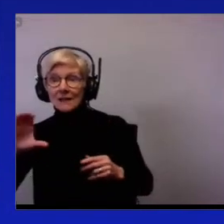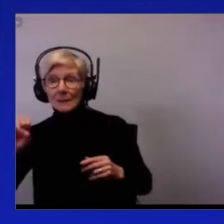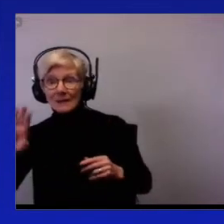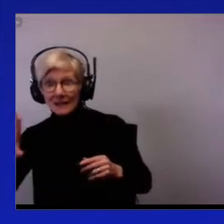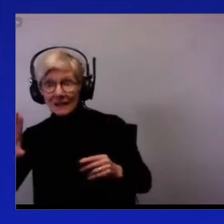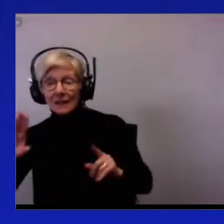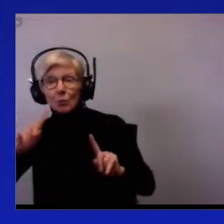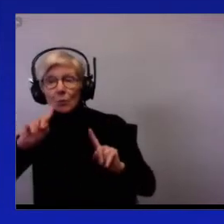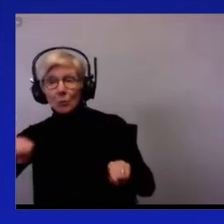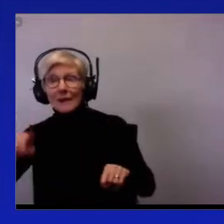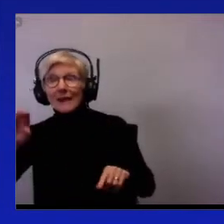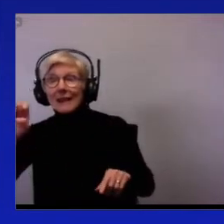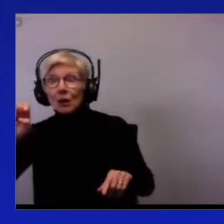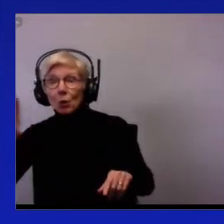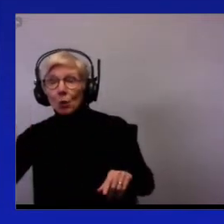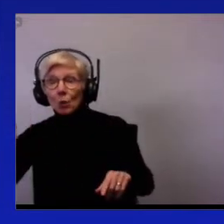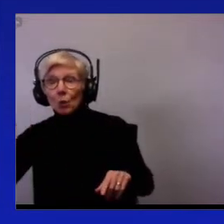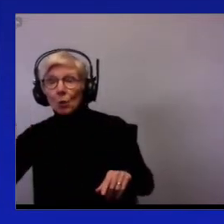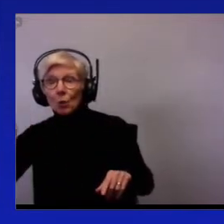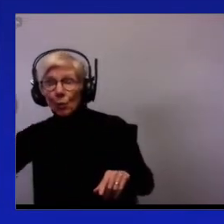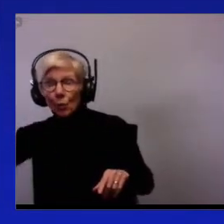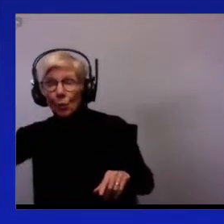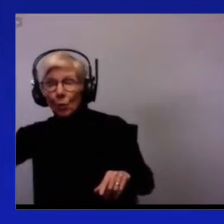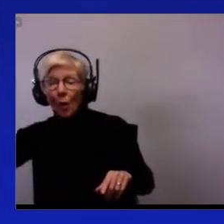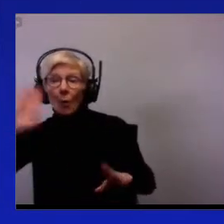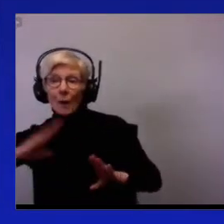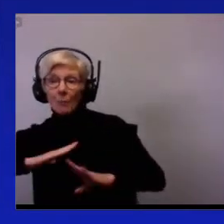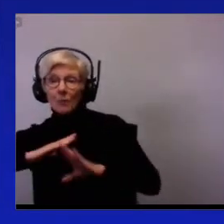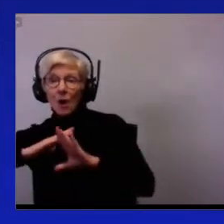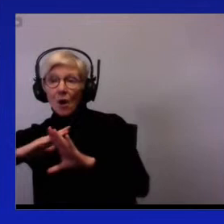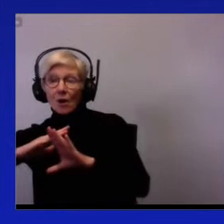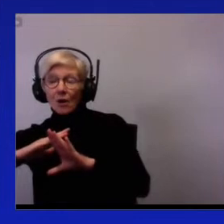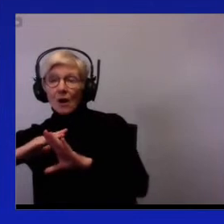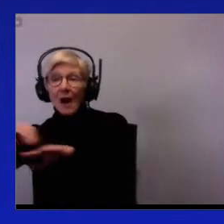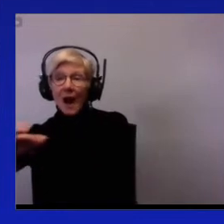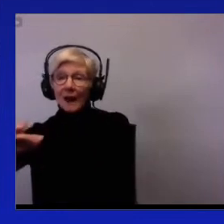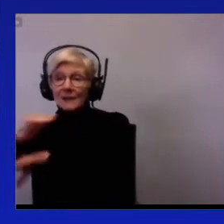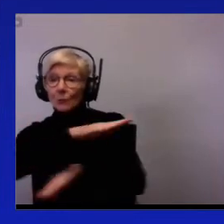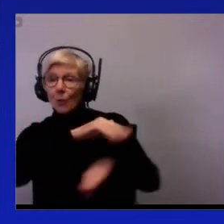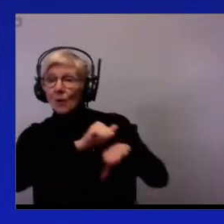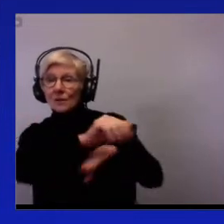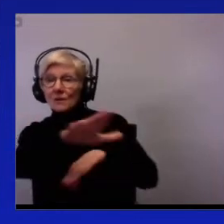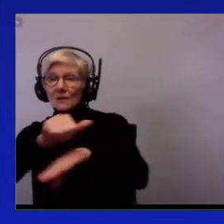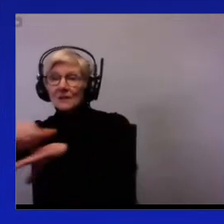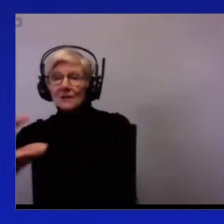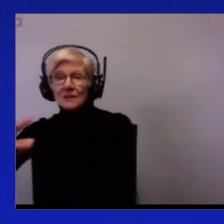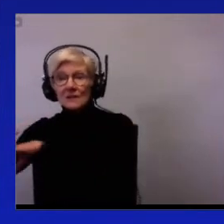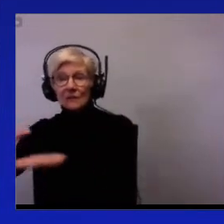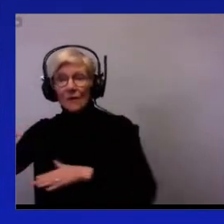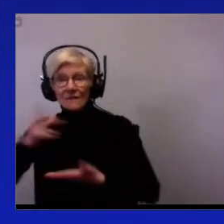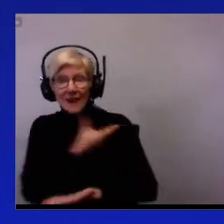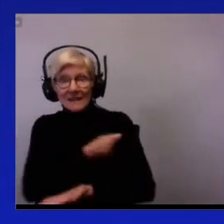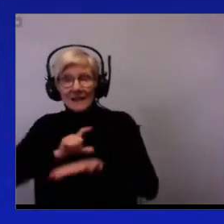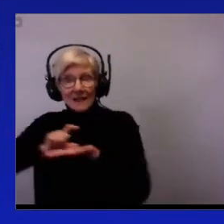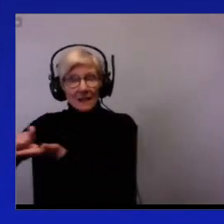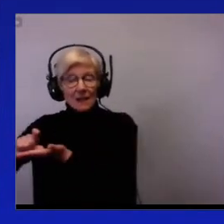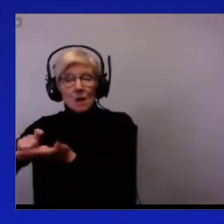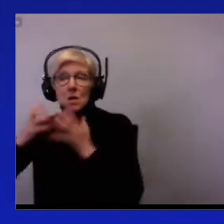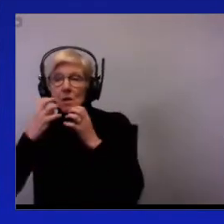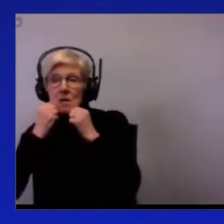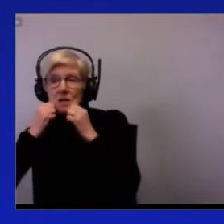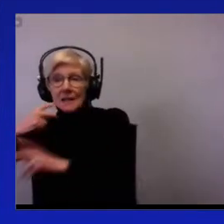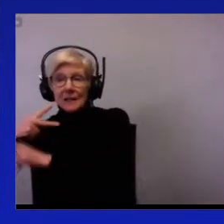are planning to block exports of vaccine to other markets because they want to preserve for